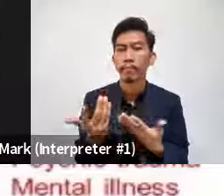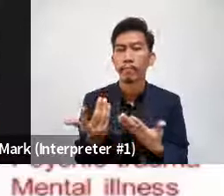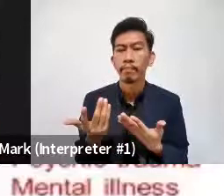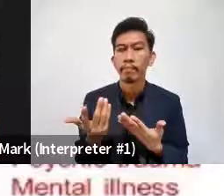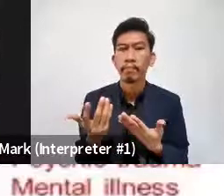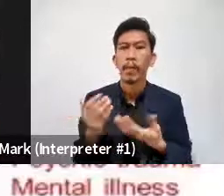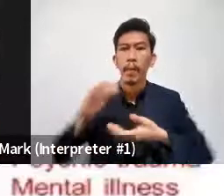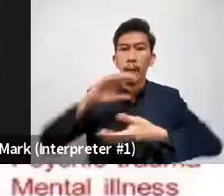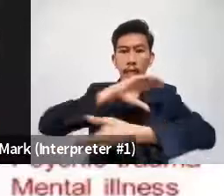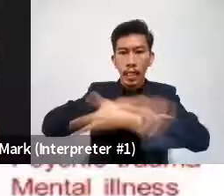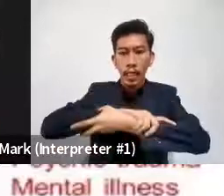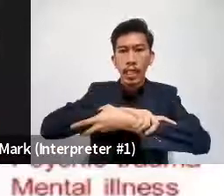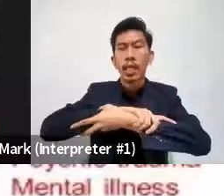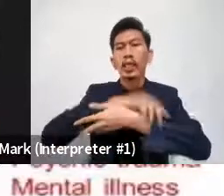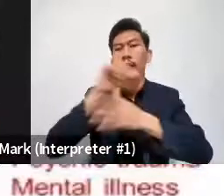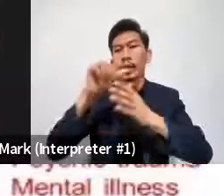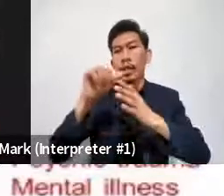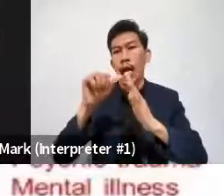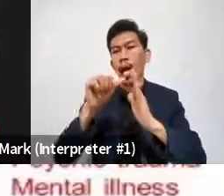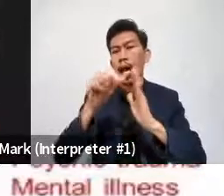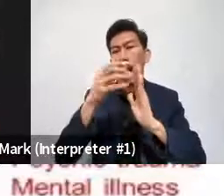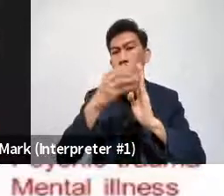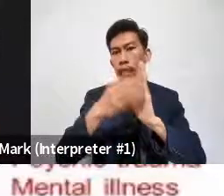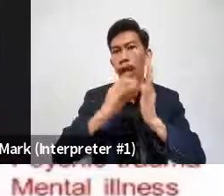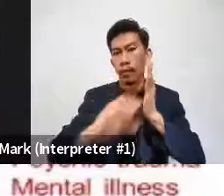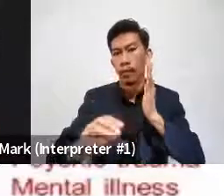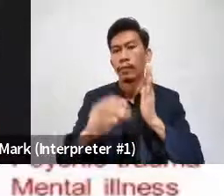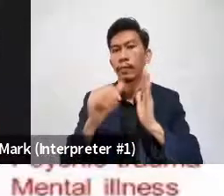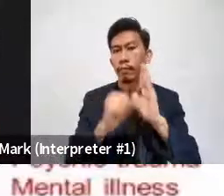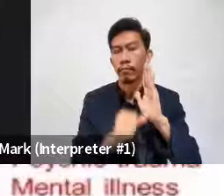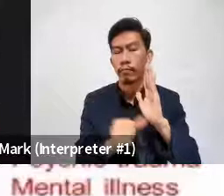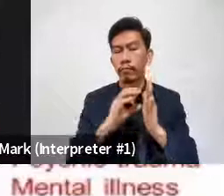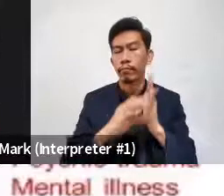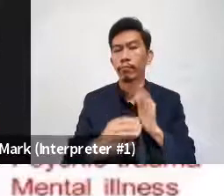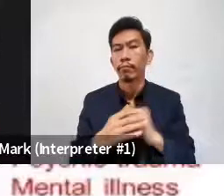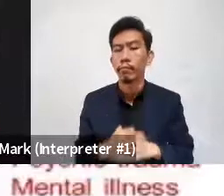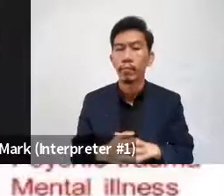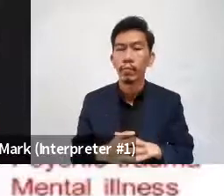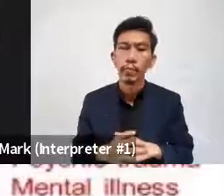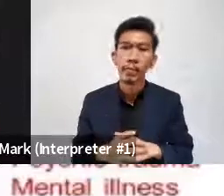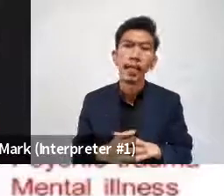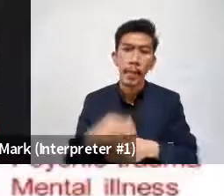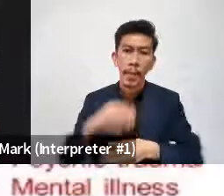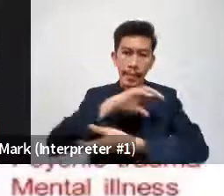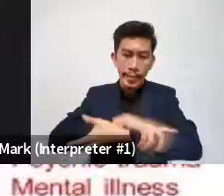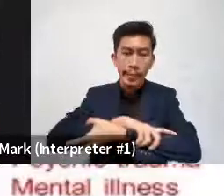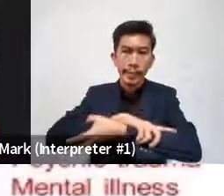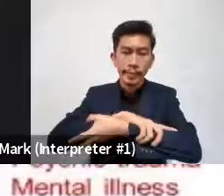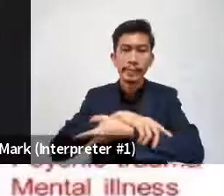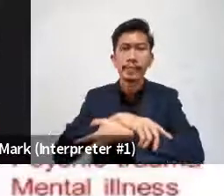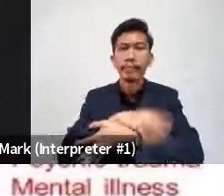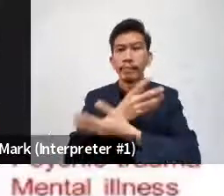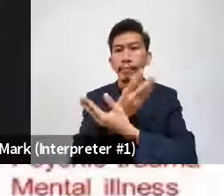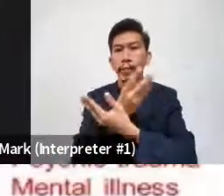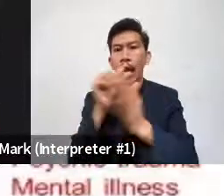Bayanihan to Recover as One Act. Okay, the part 2 of the Bayanihan to Heal as One Act.